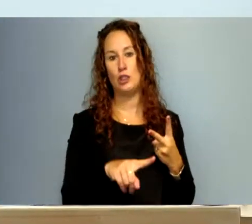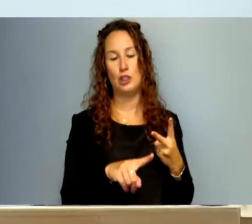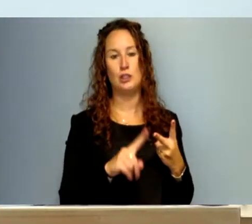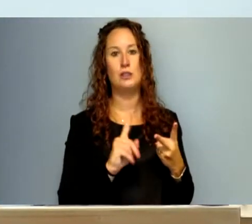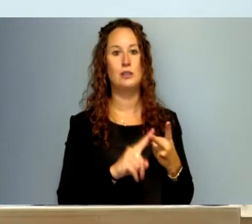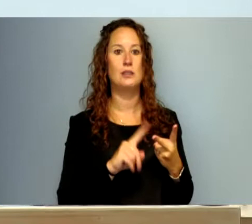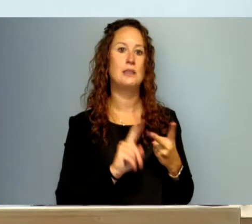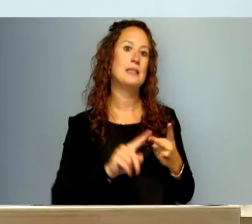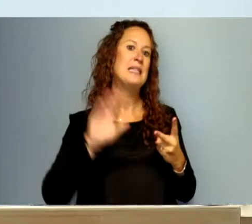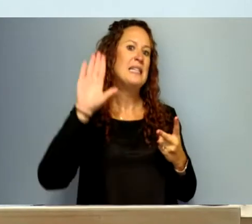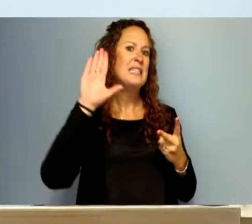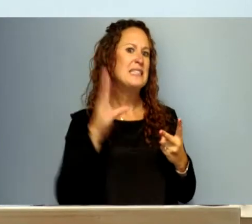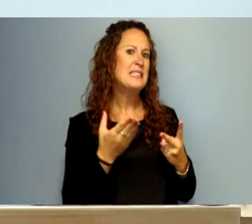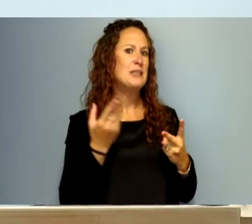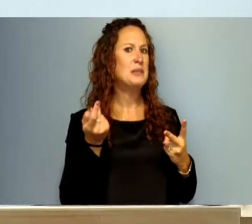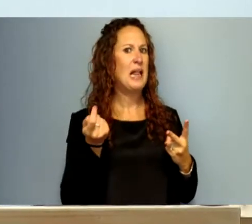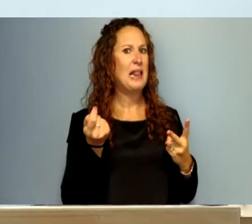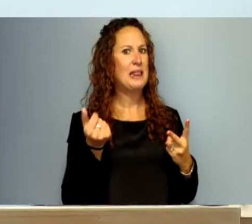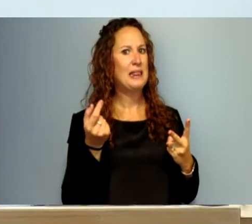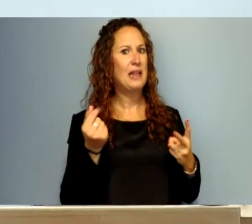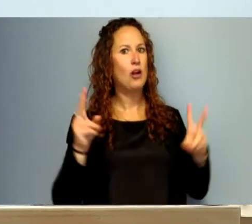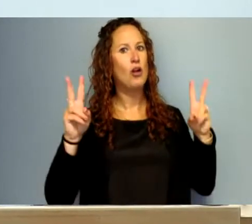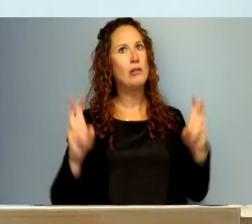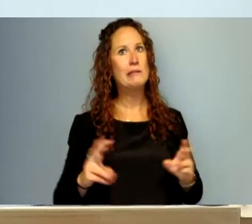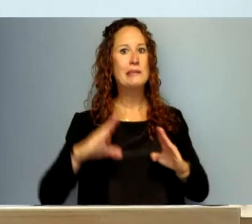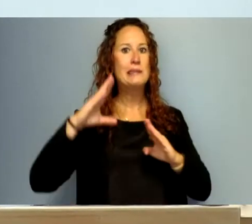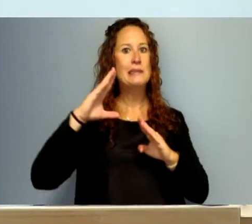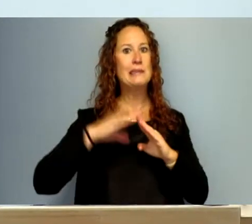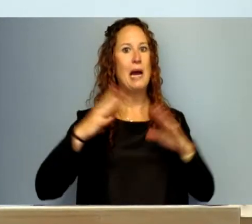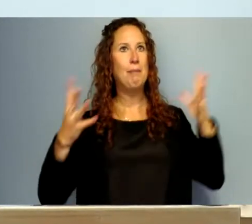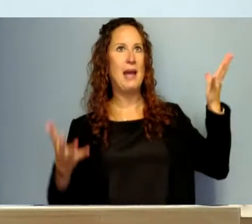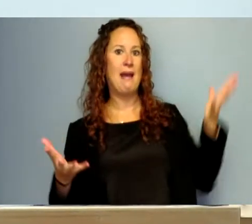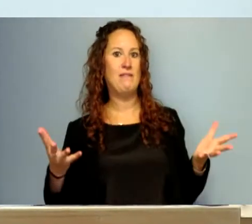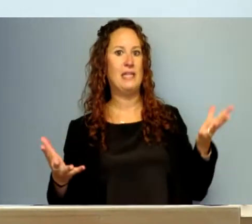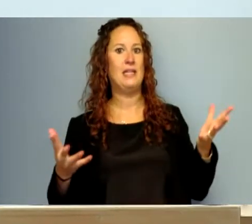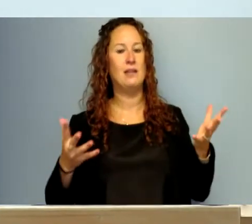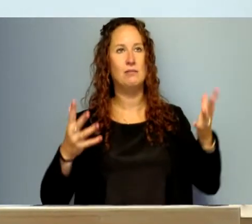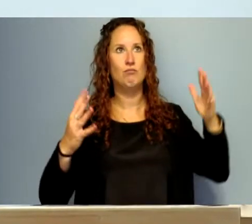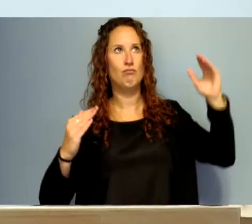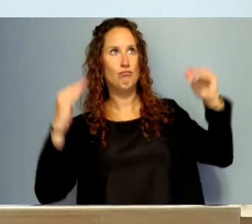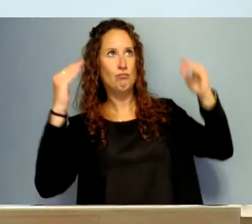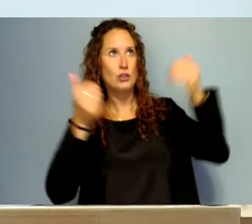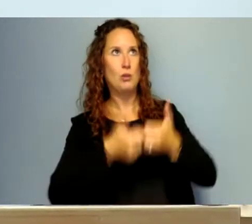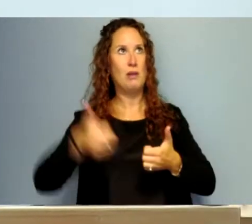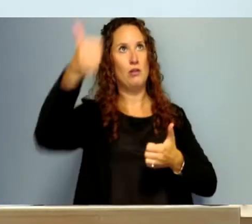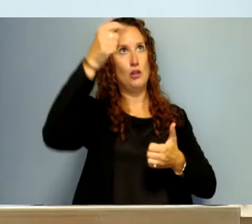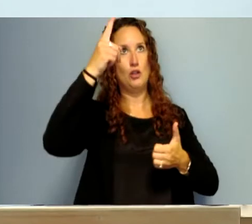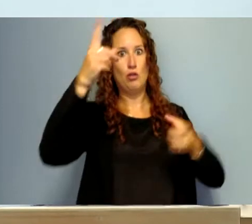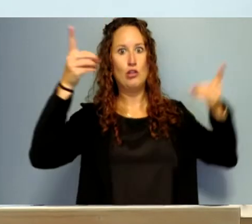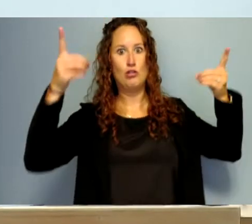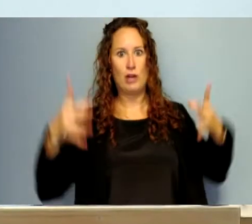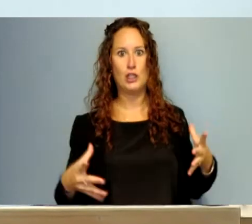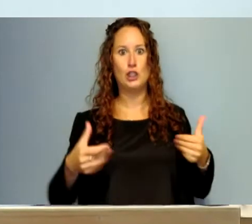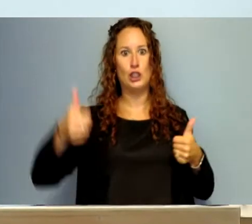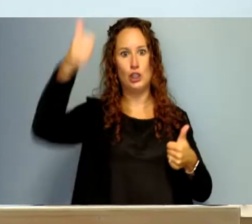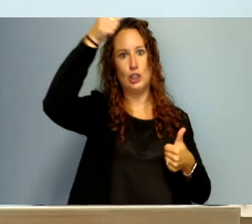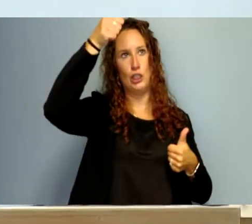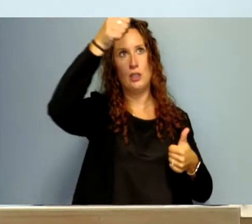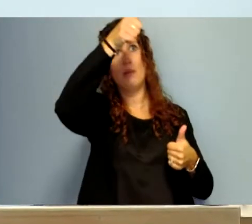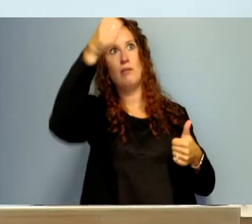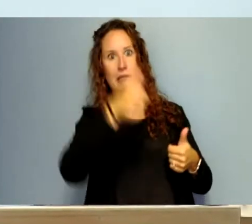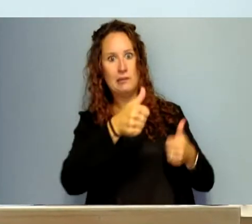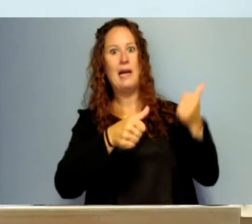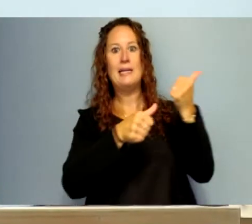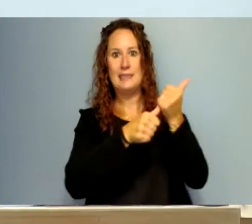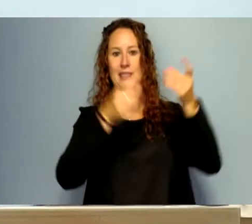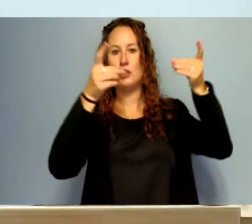it seems a little top-heavy, the HR department. So we have, obviously, you as the director, an assistant director, so